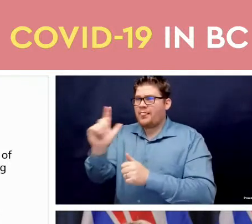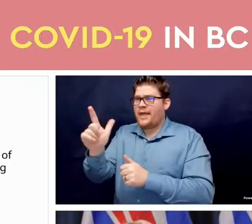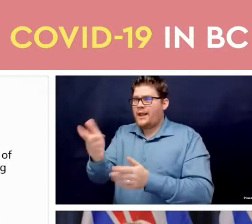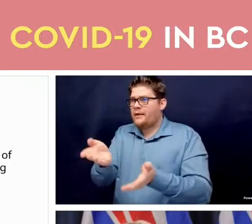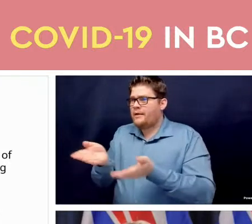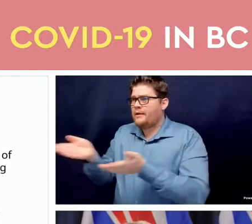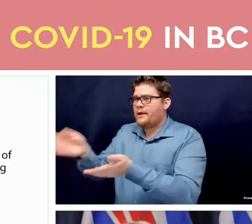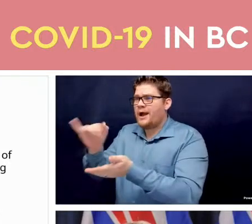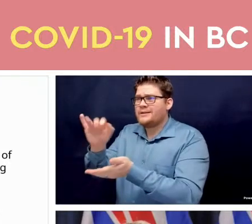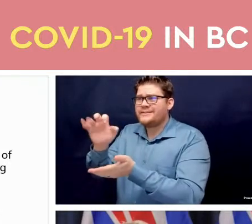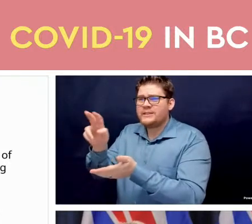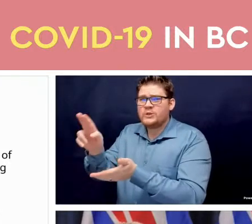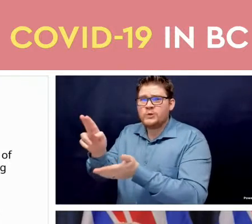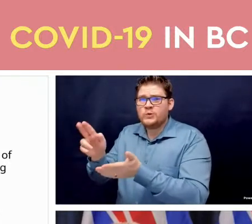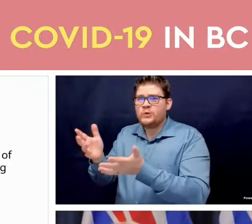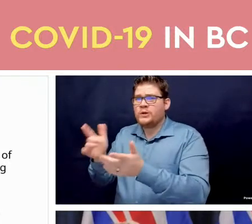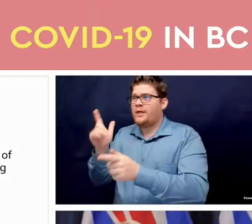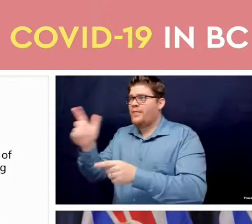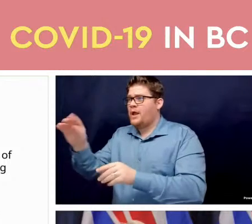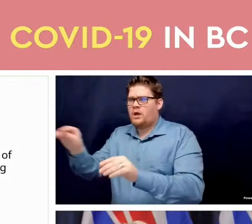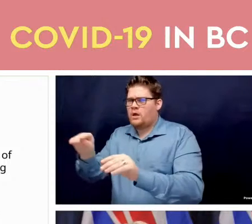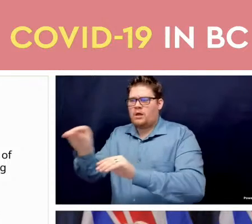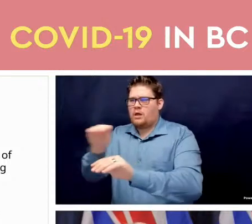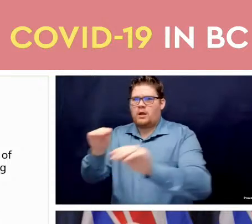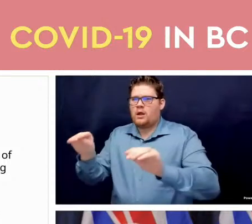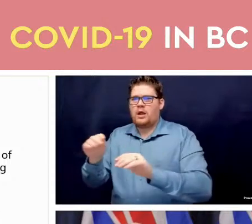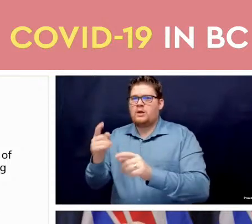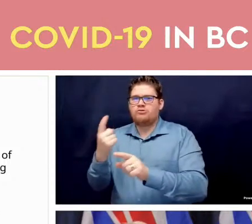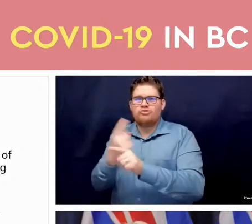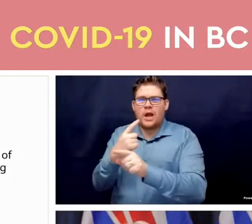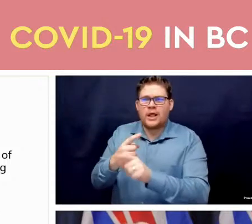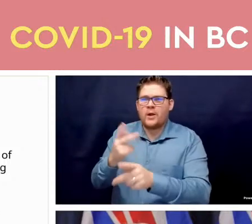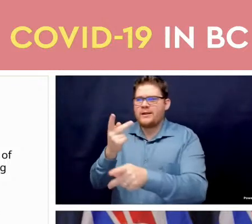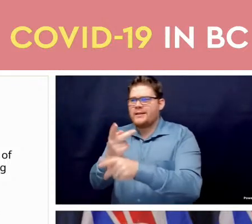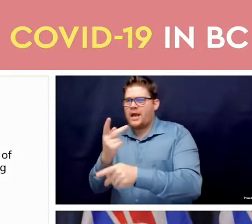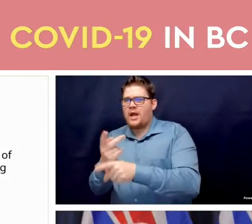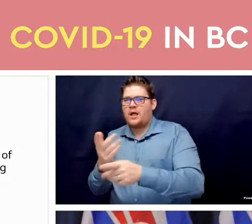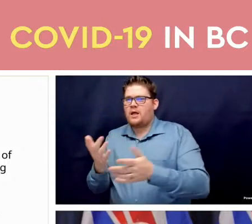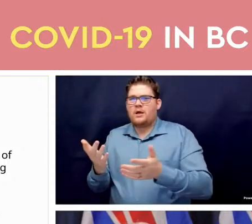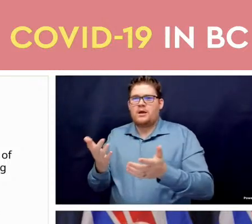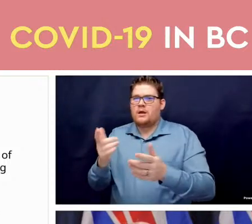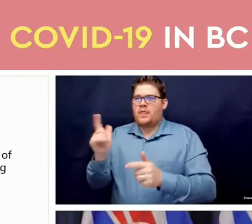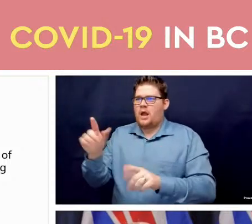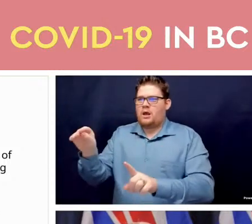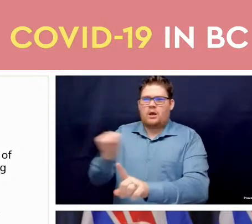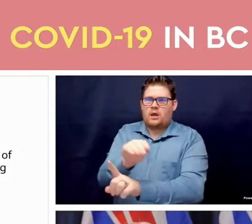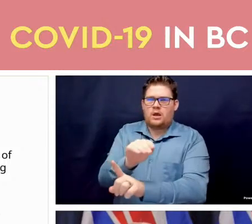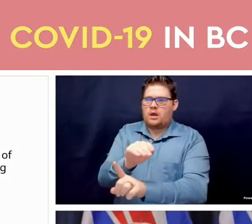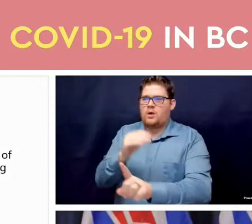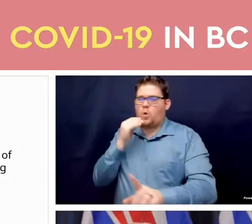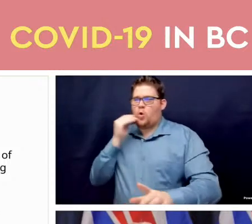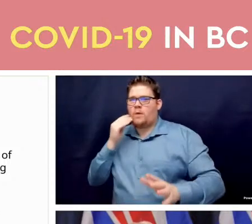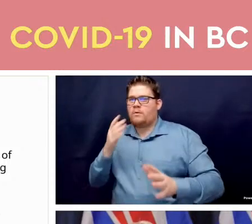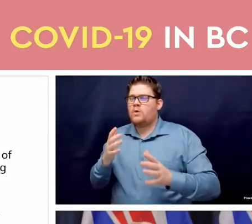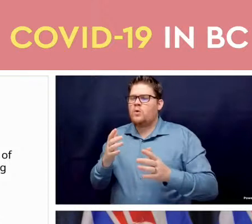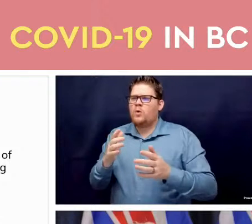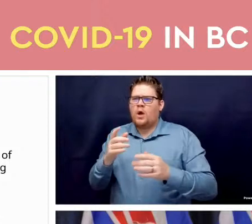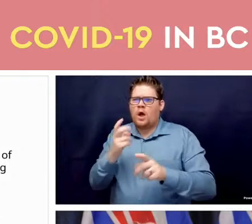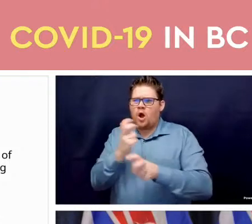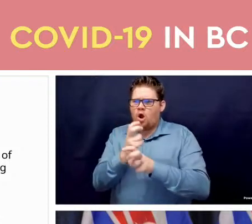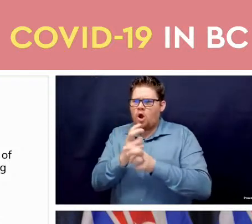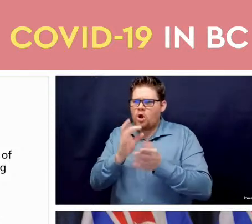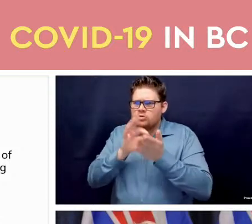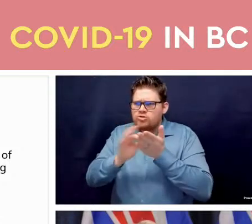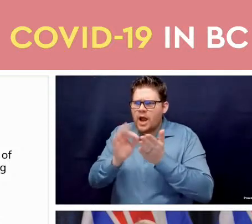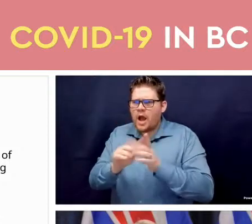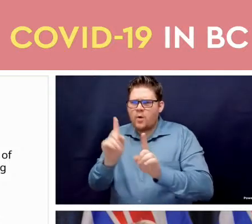as we're able to try and automate it, we'll be breaking it down. But right now, about 45% of the people in hospital at this